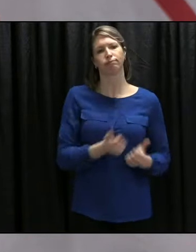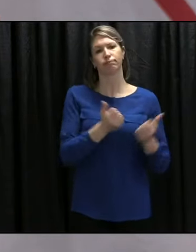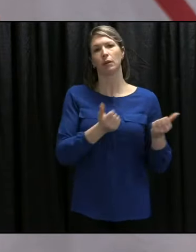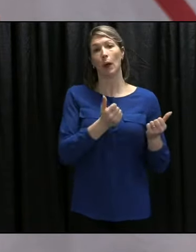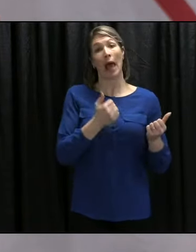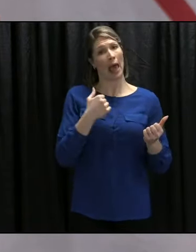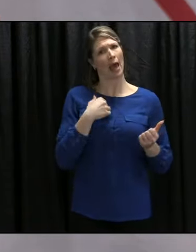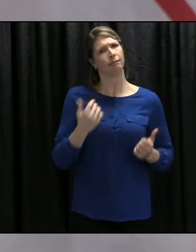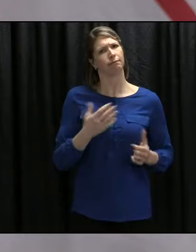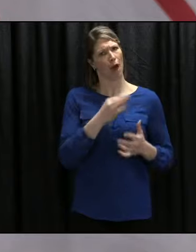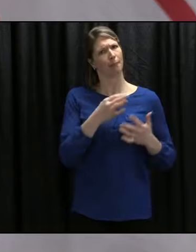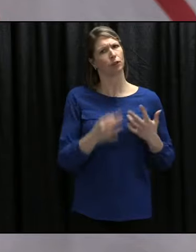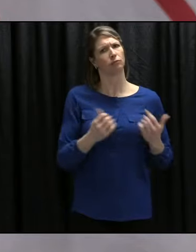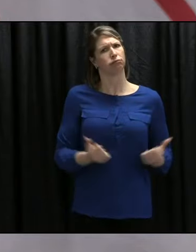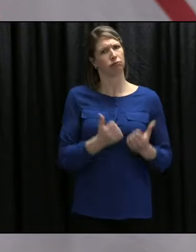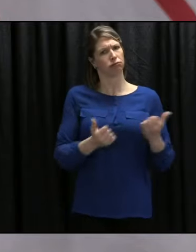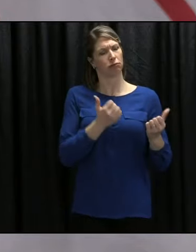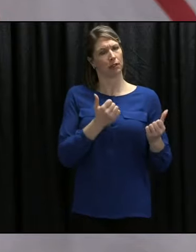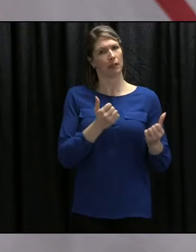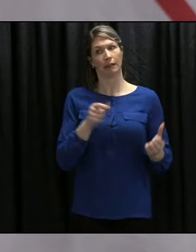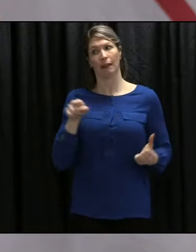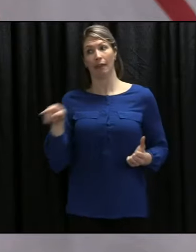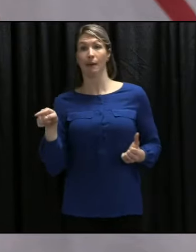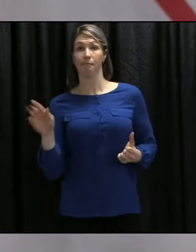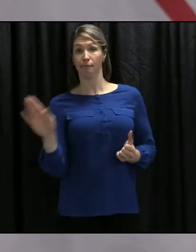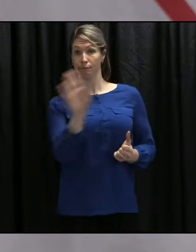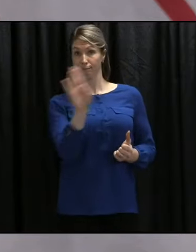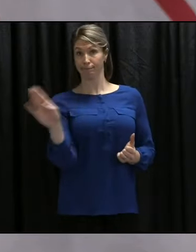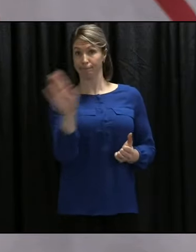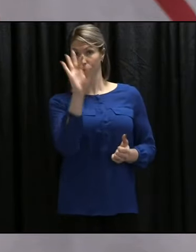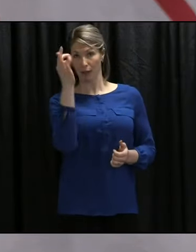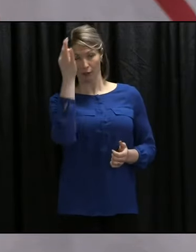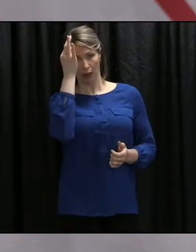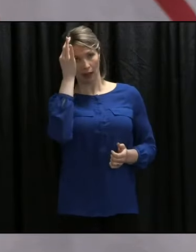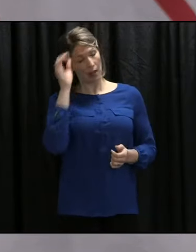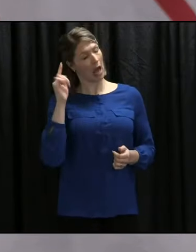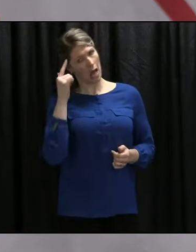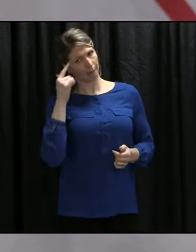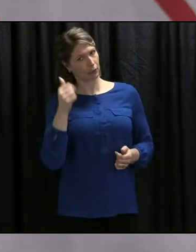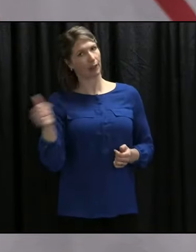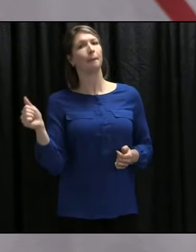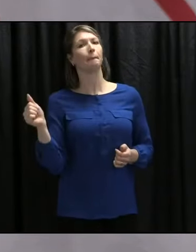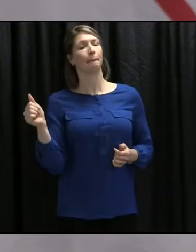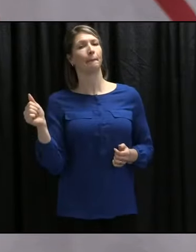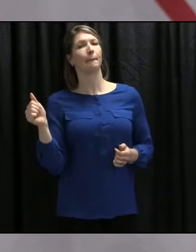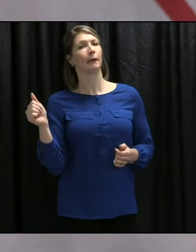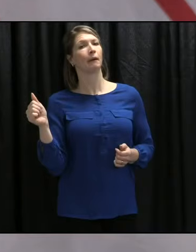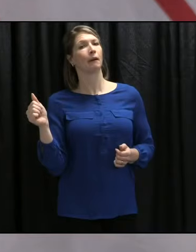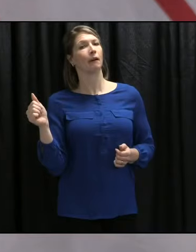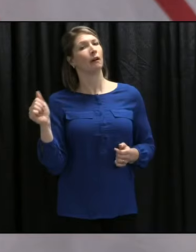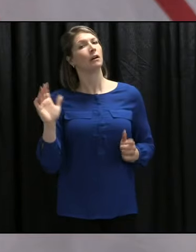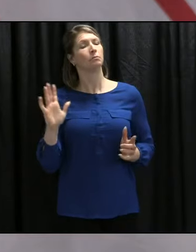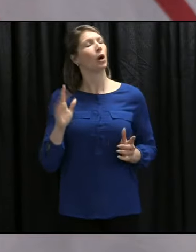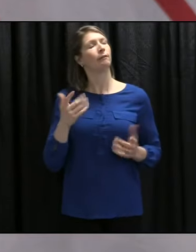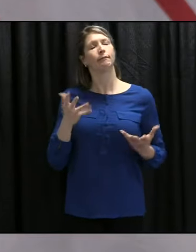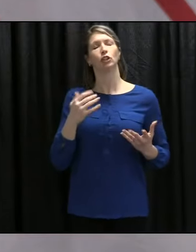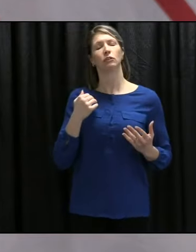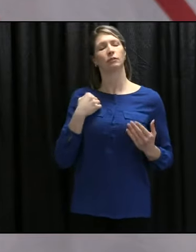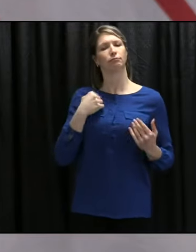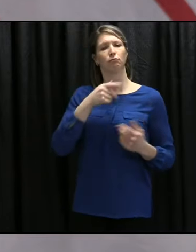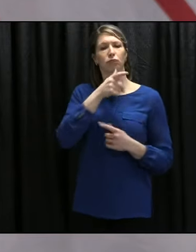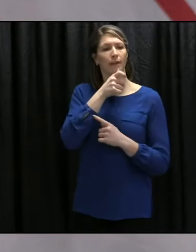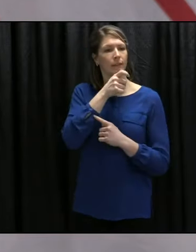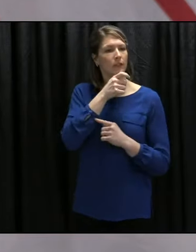a number of options. That's what's important to me, and the business case that will be made, for all the other things that some private